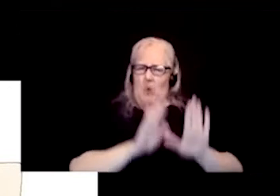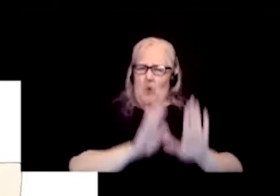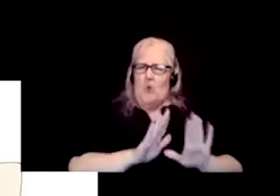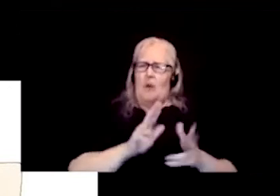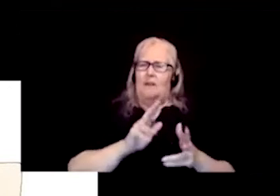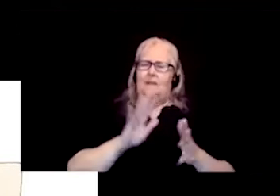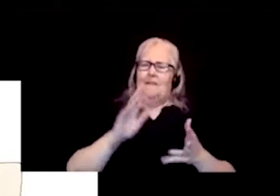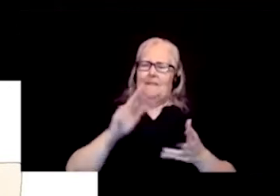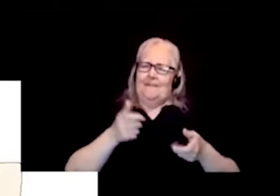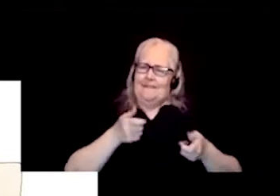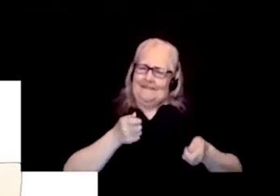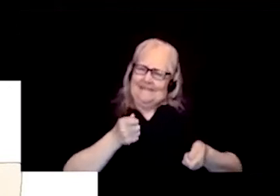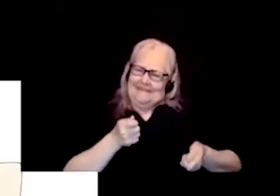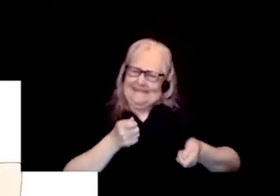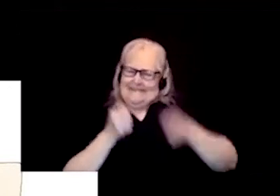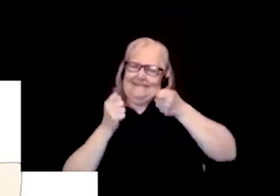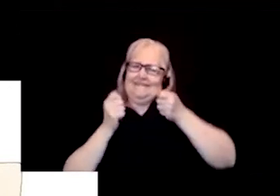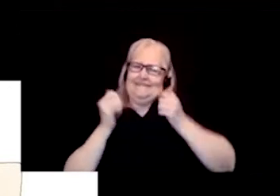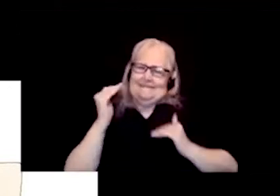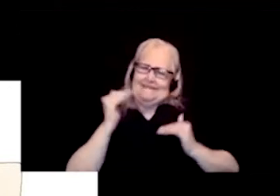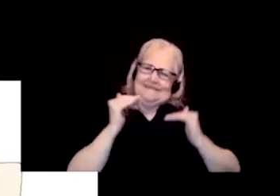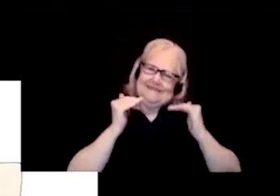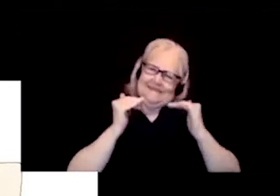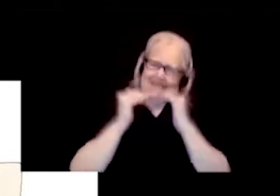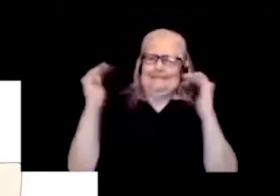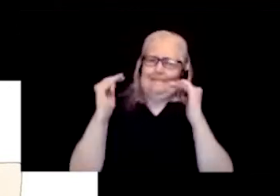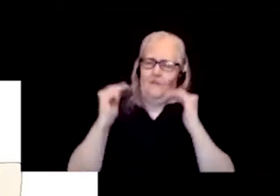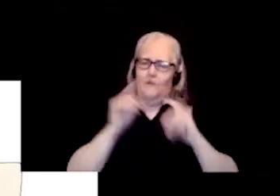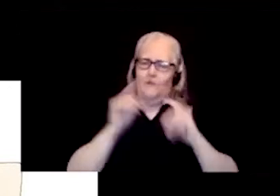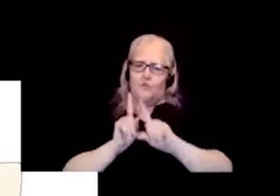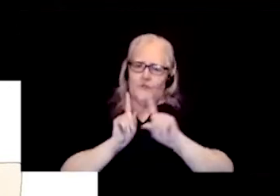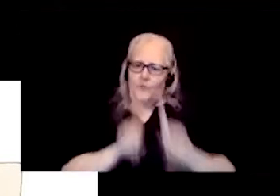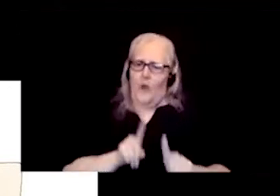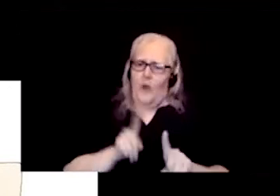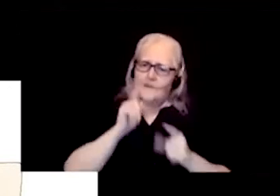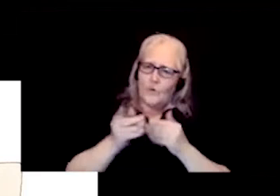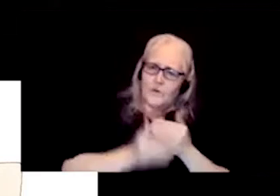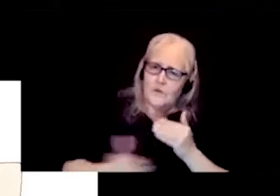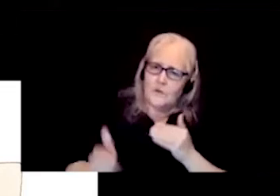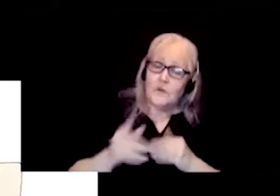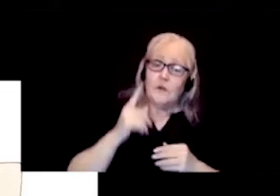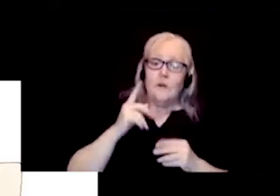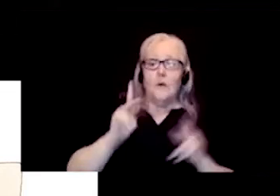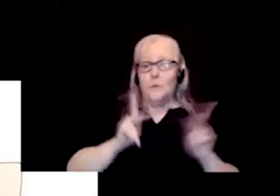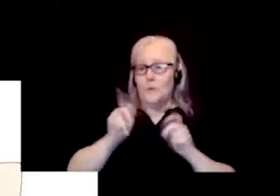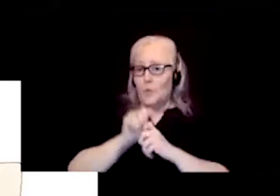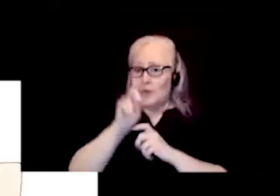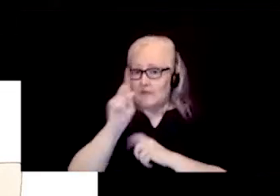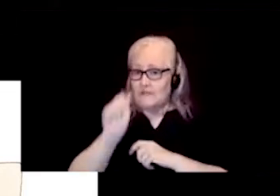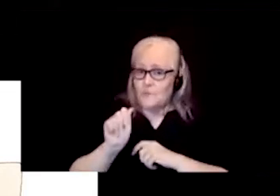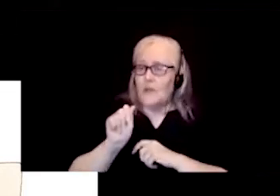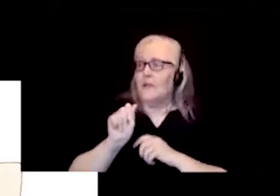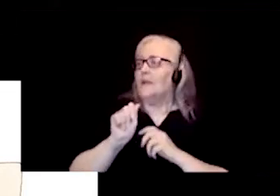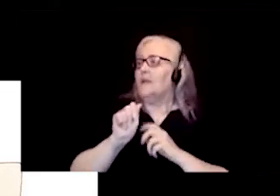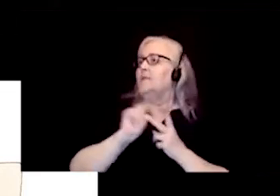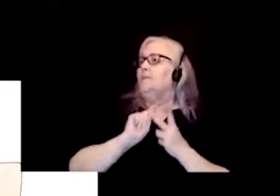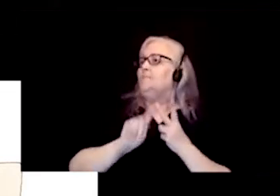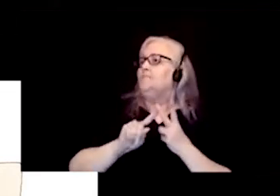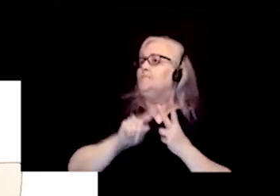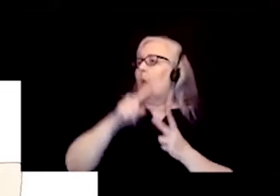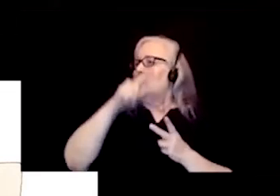create a more equitable response moving forward so that people with disabilities, people from Black and Brown